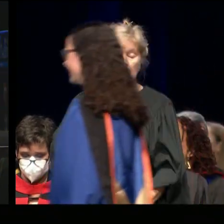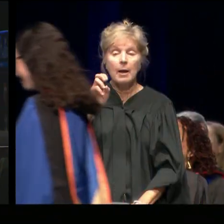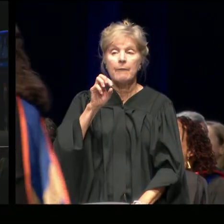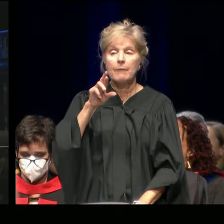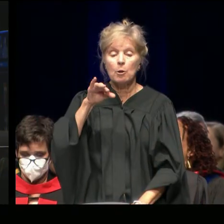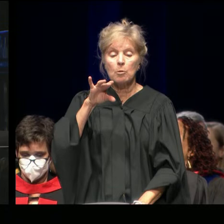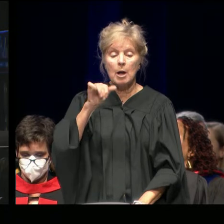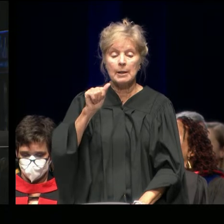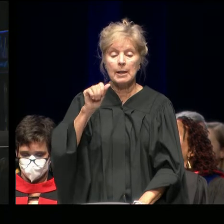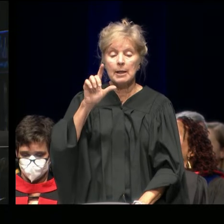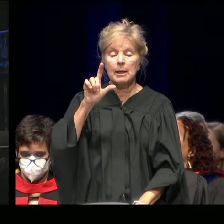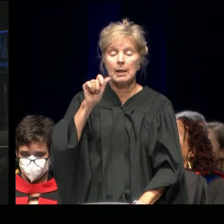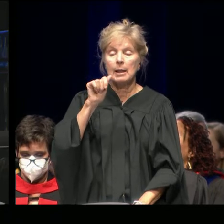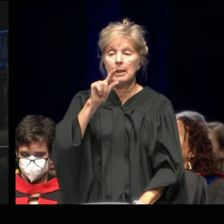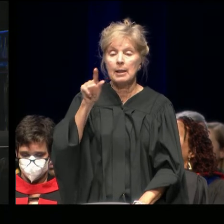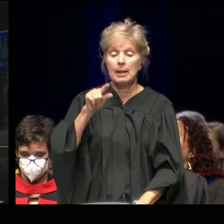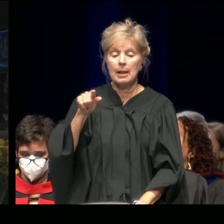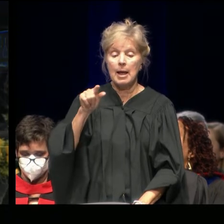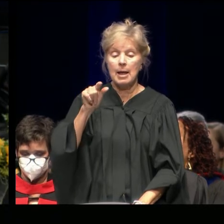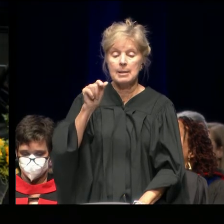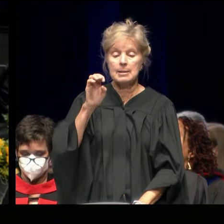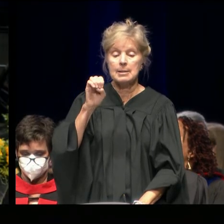Veronica Lazebnik.